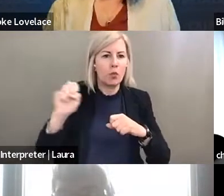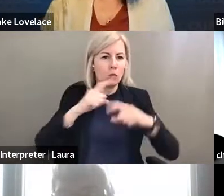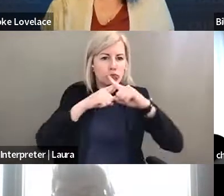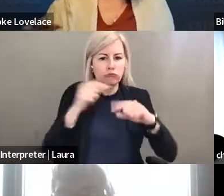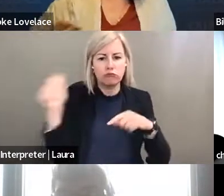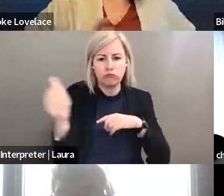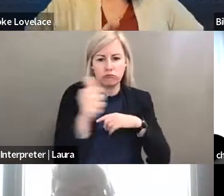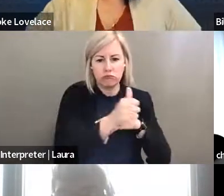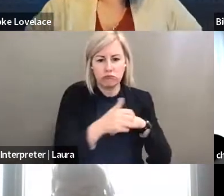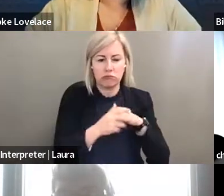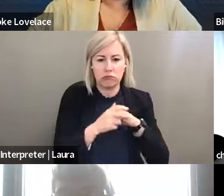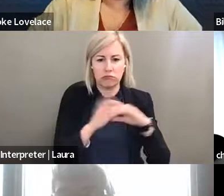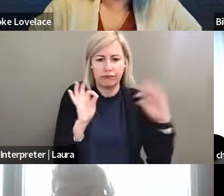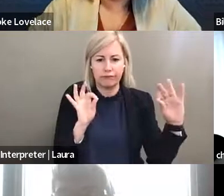maybe